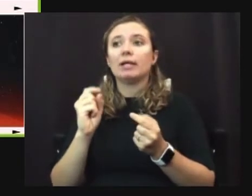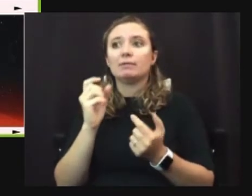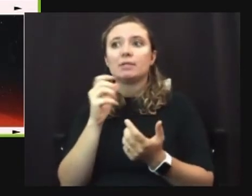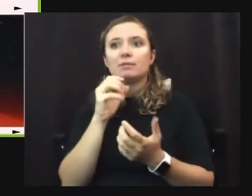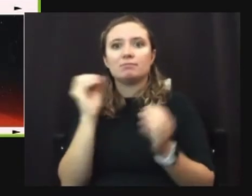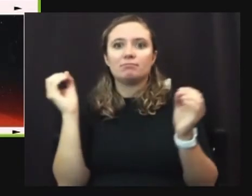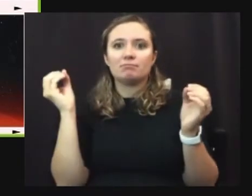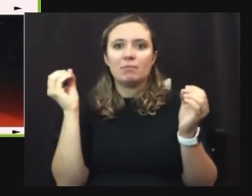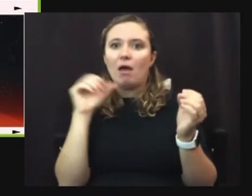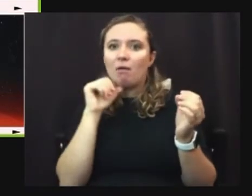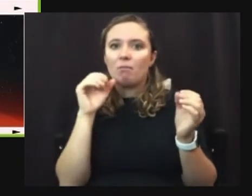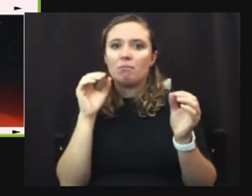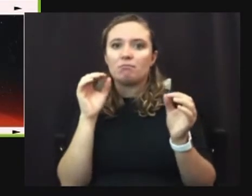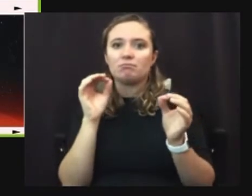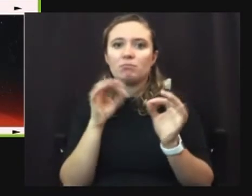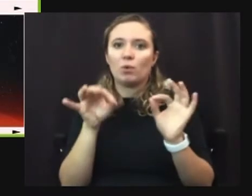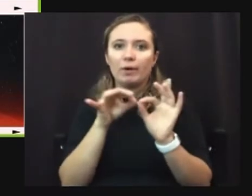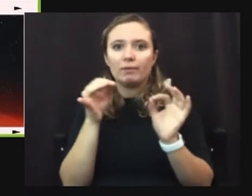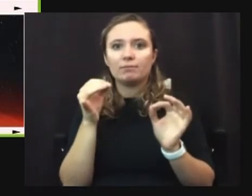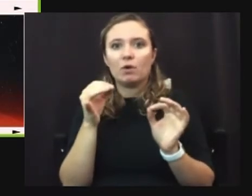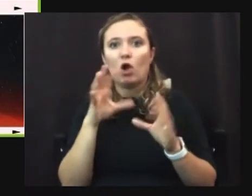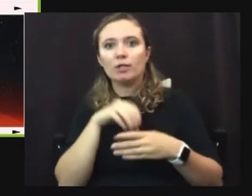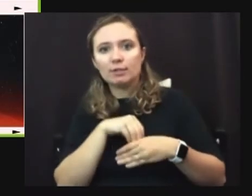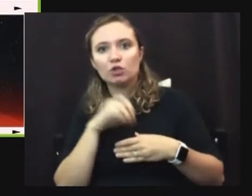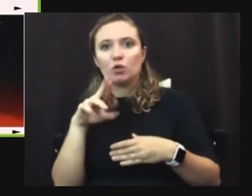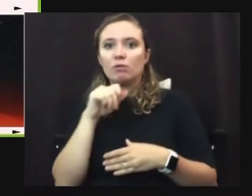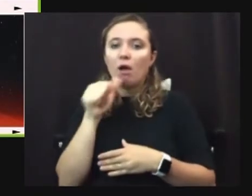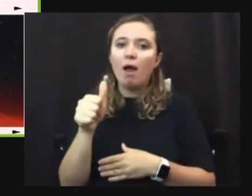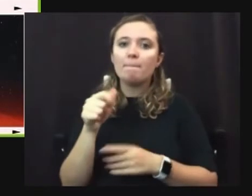lot of things that